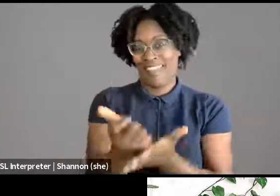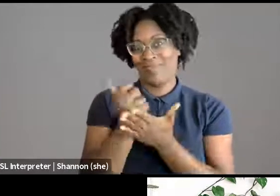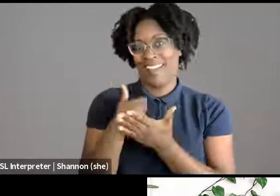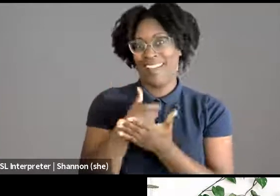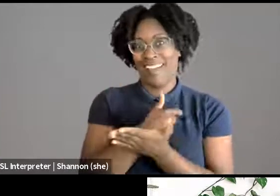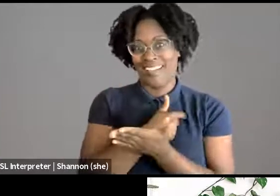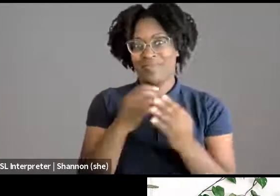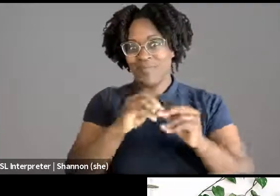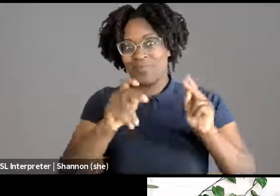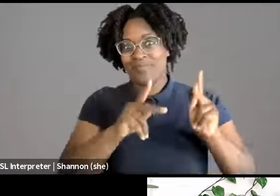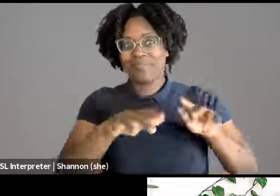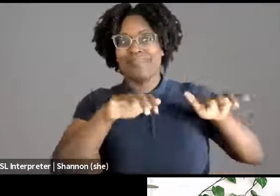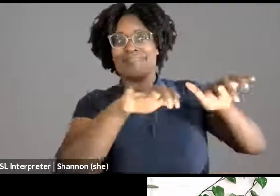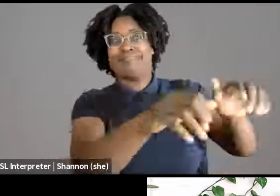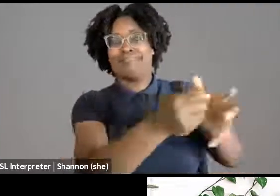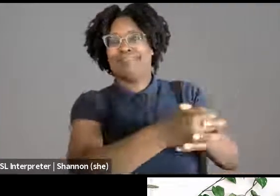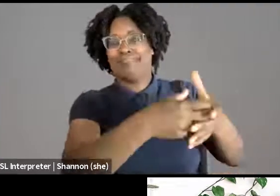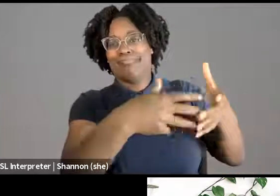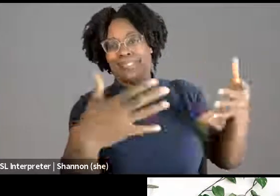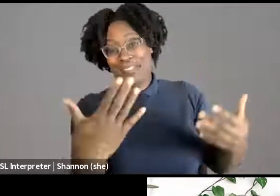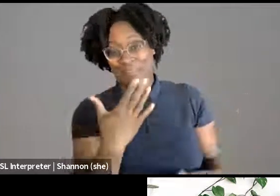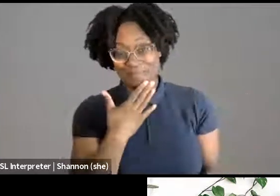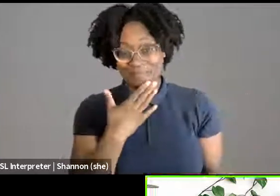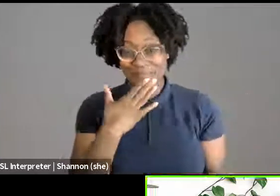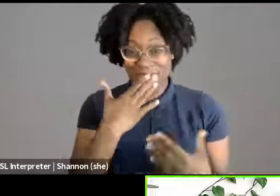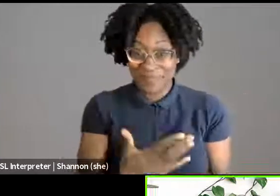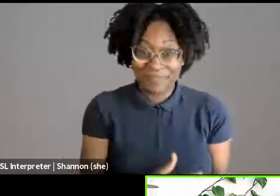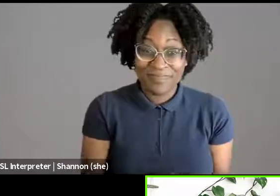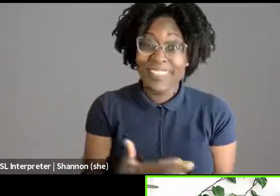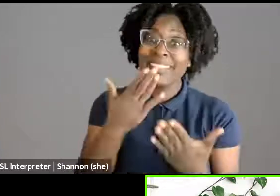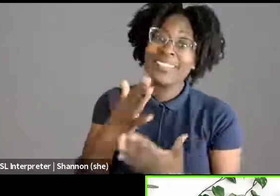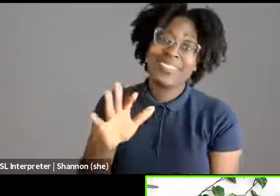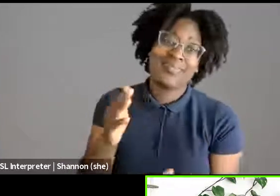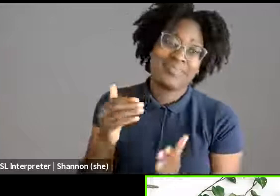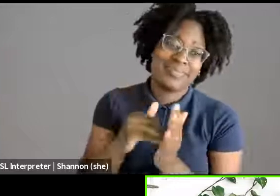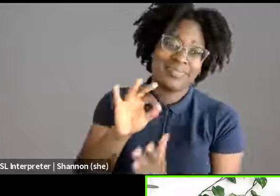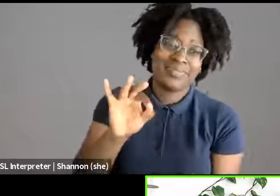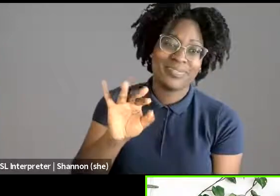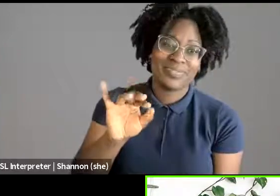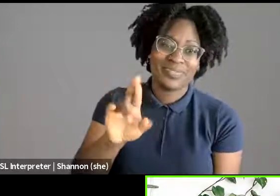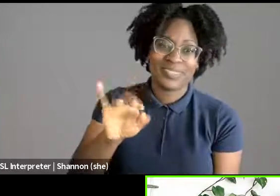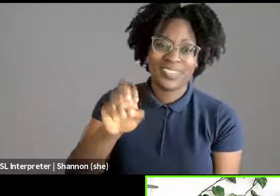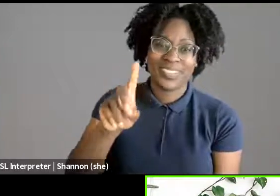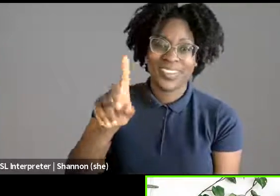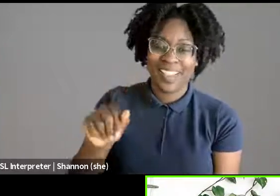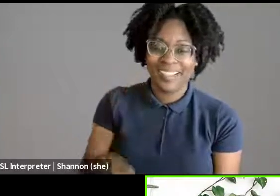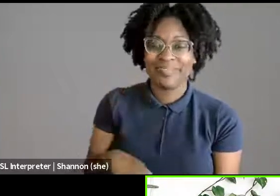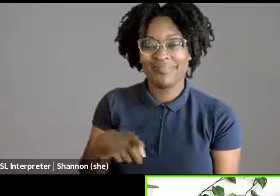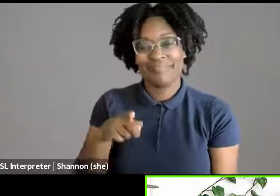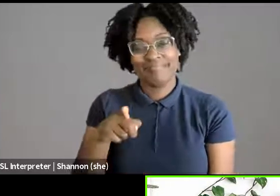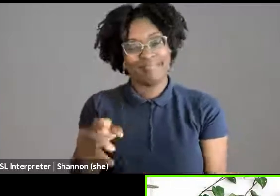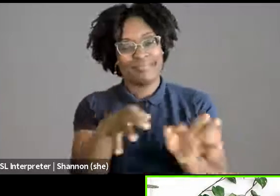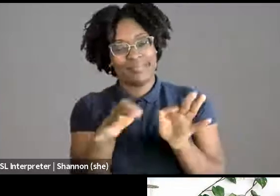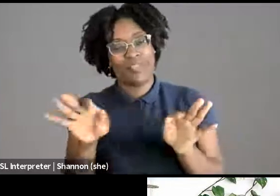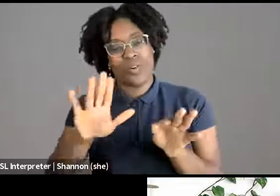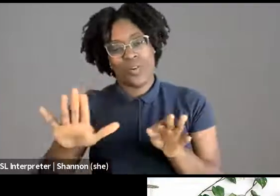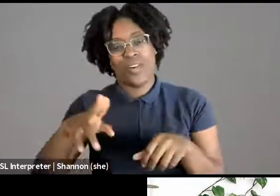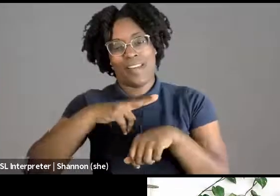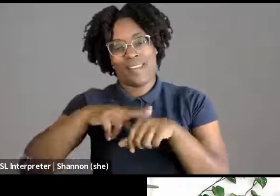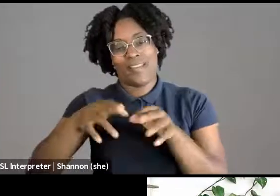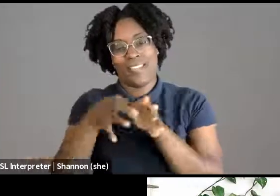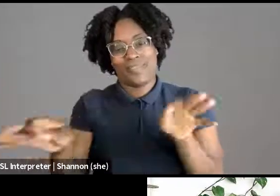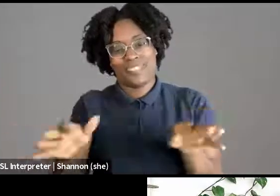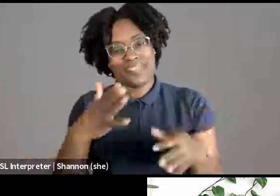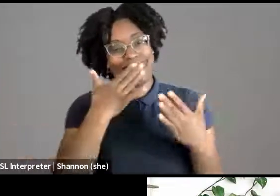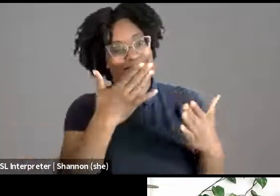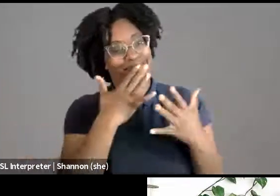you, everybody. Thank you, Frieda, so much. Appreciate you. Kiana Buck, everyone. Thank you very much. See you all next week.